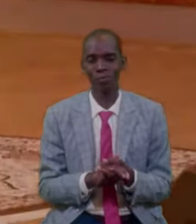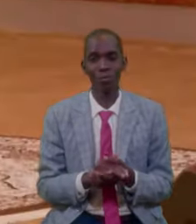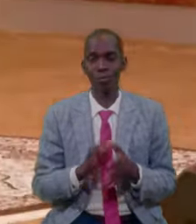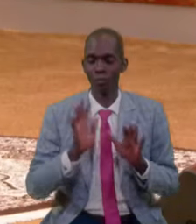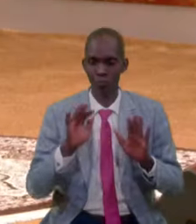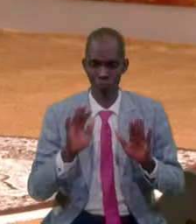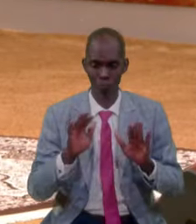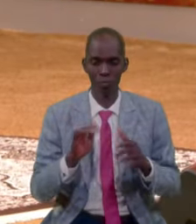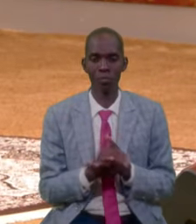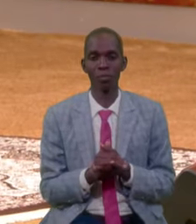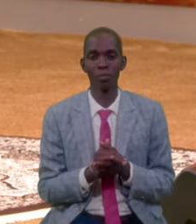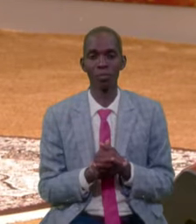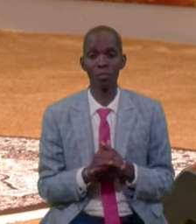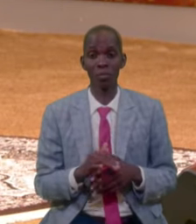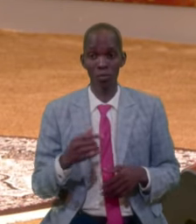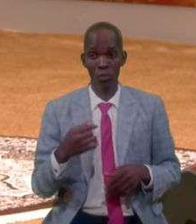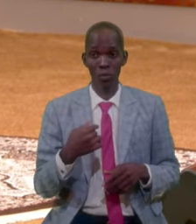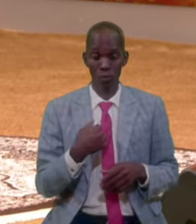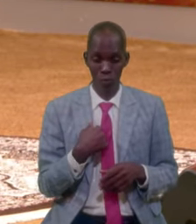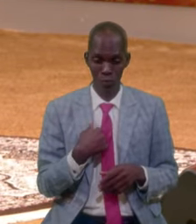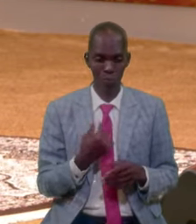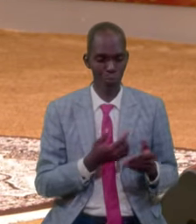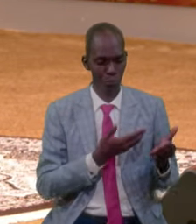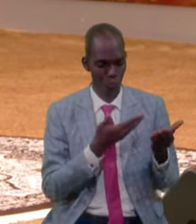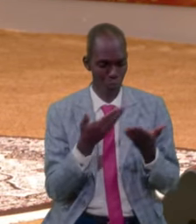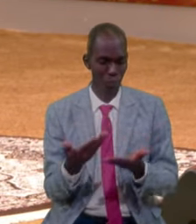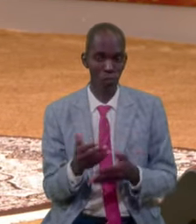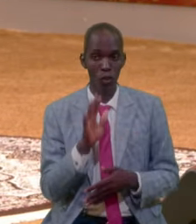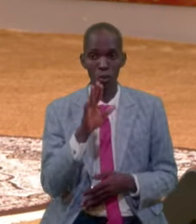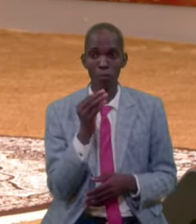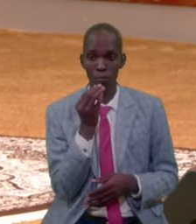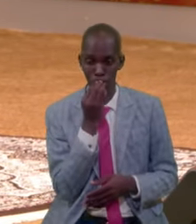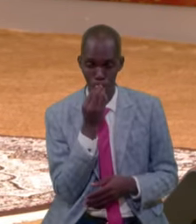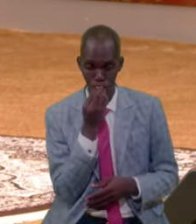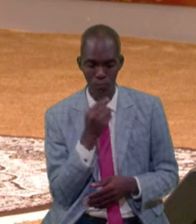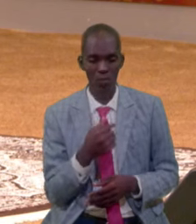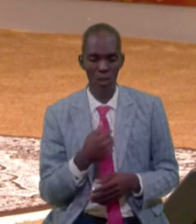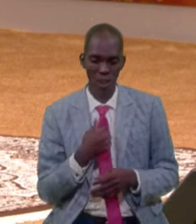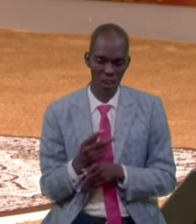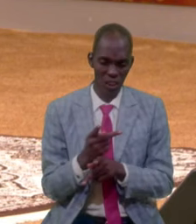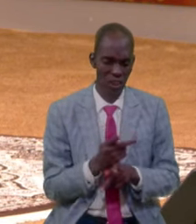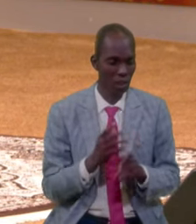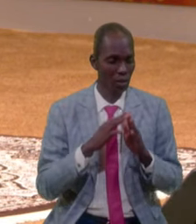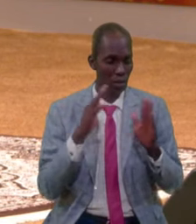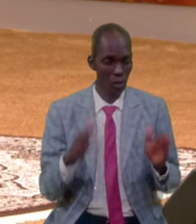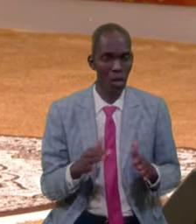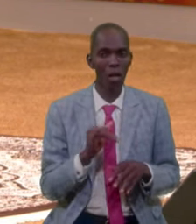am. I'll cook your food. I'll take care of the house. I'll be a good